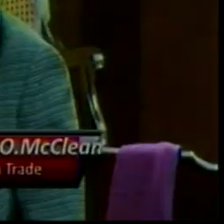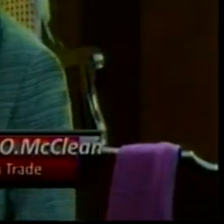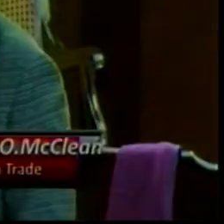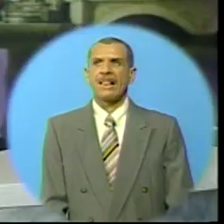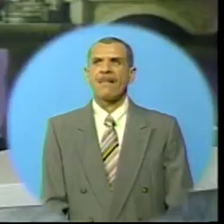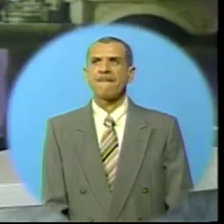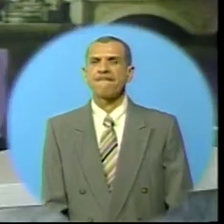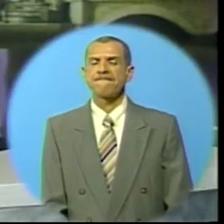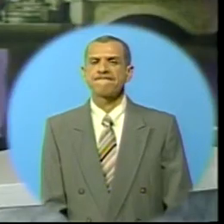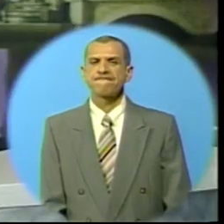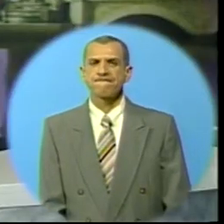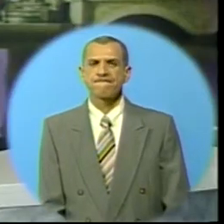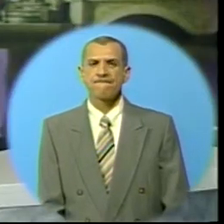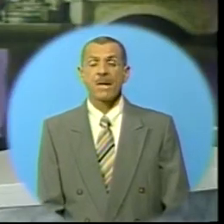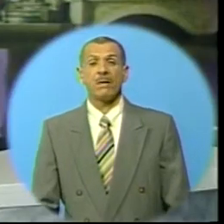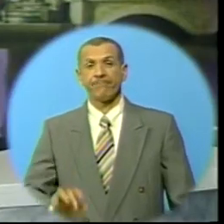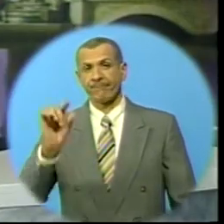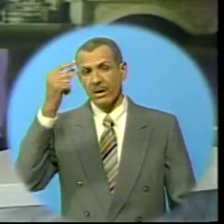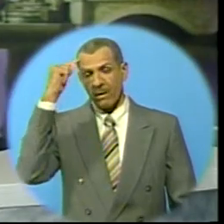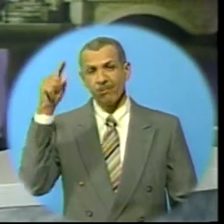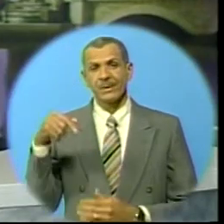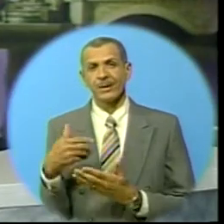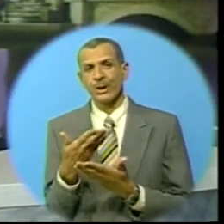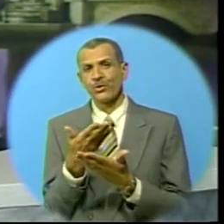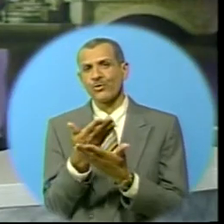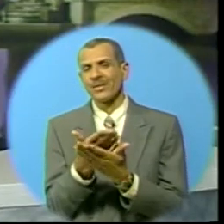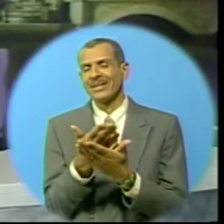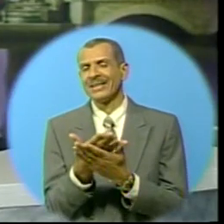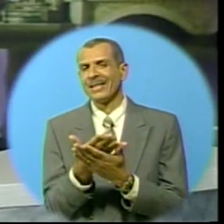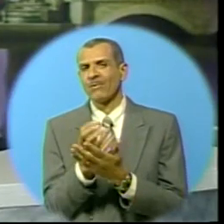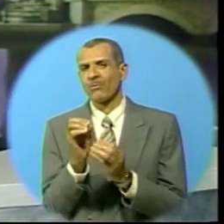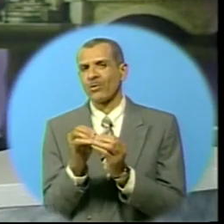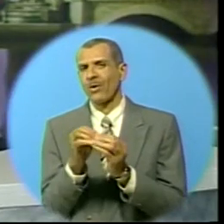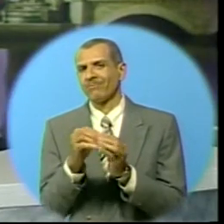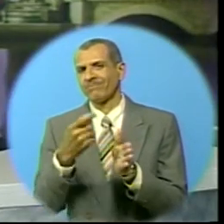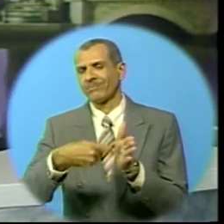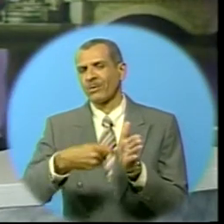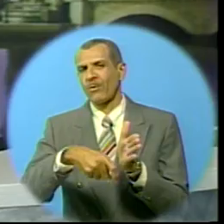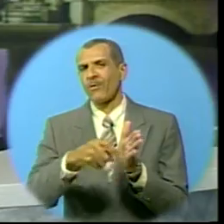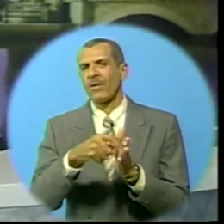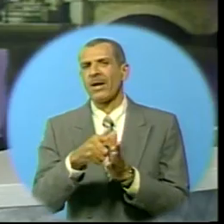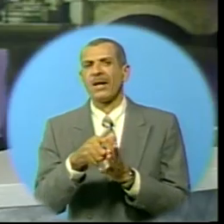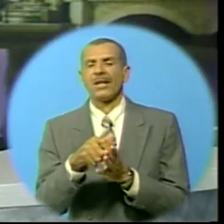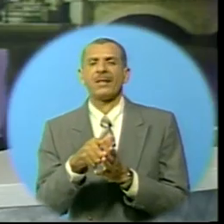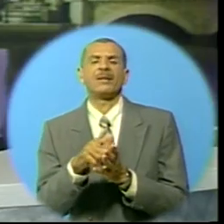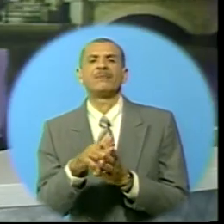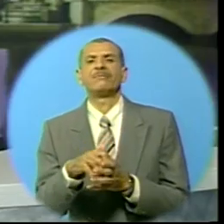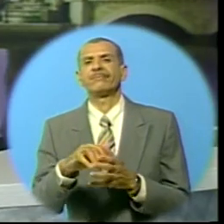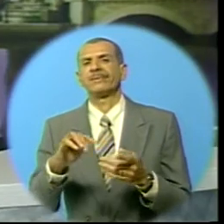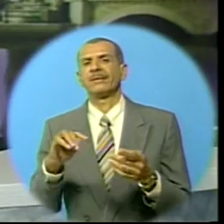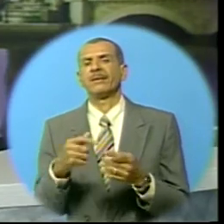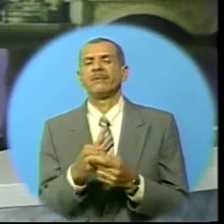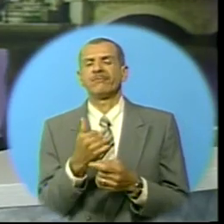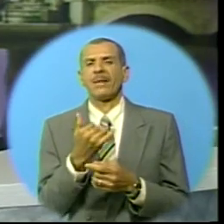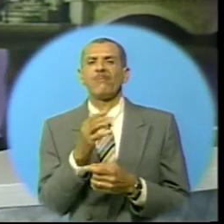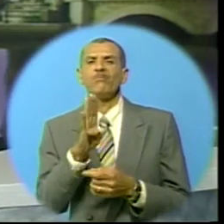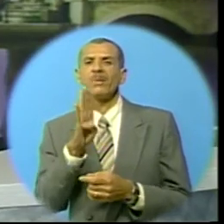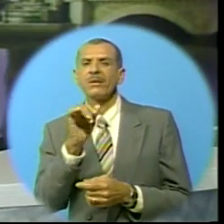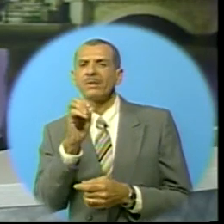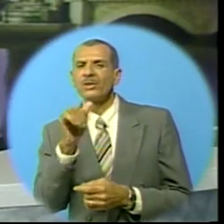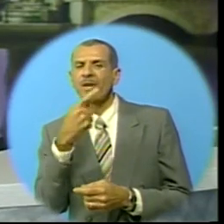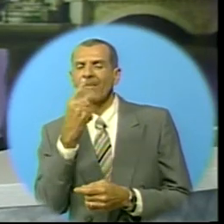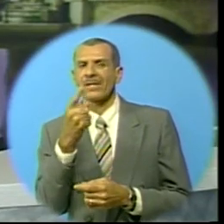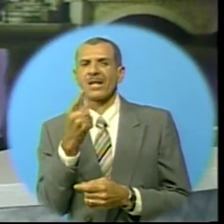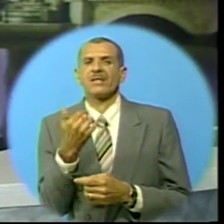not true. Government is introducing stiffer penalties for breaches of the Immigration Act as it tries to further